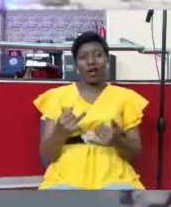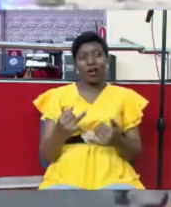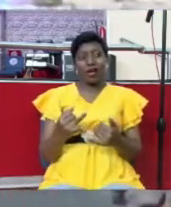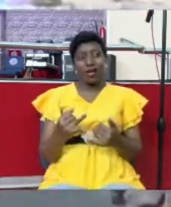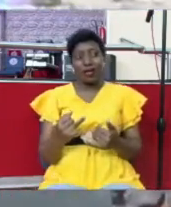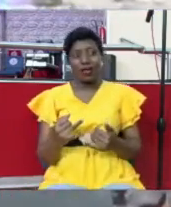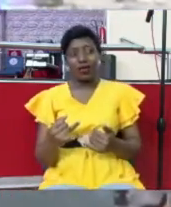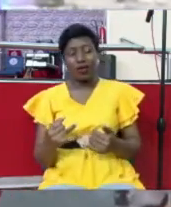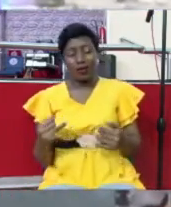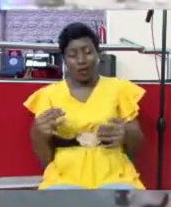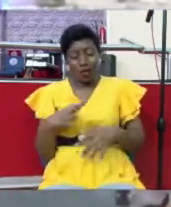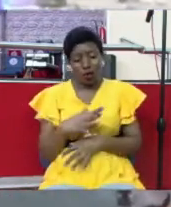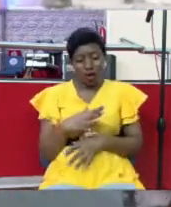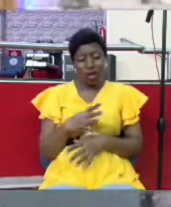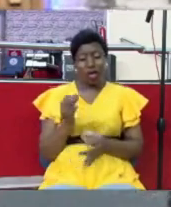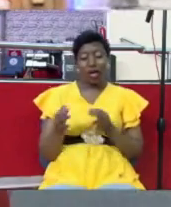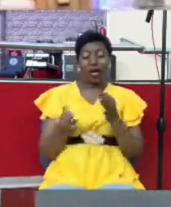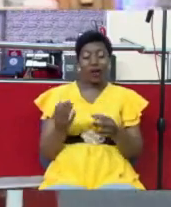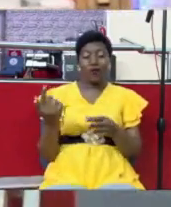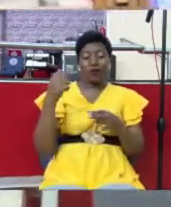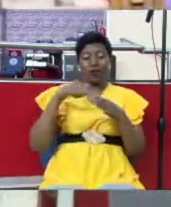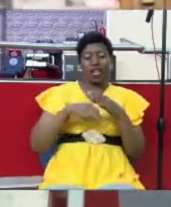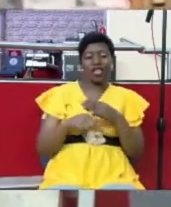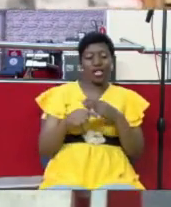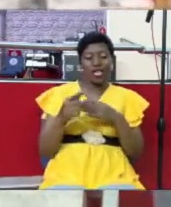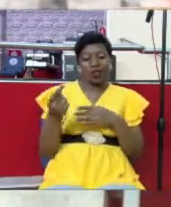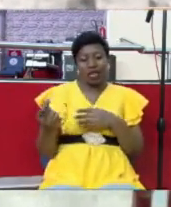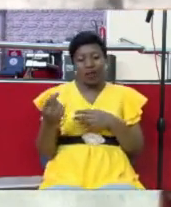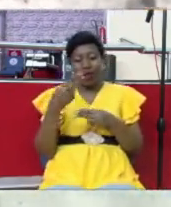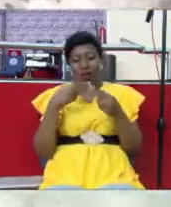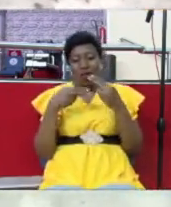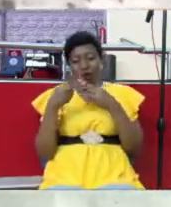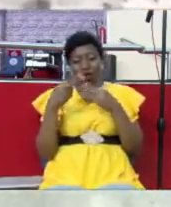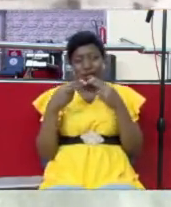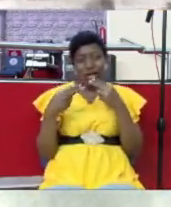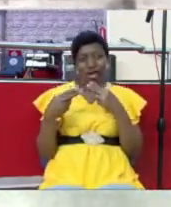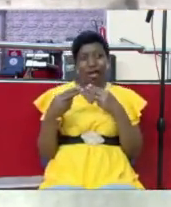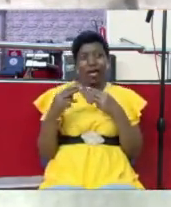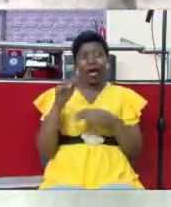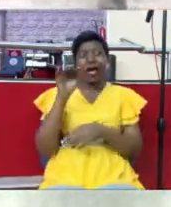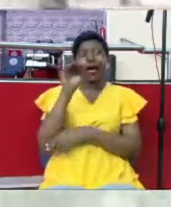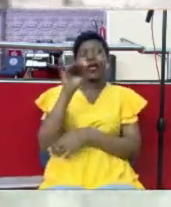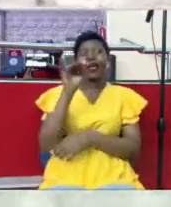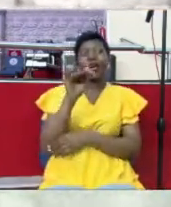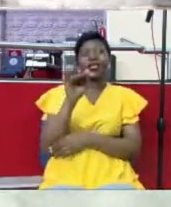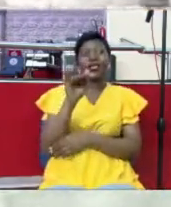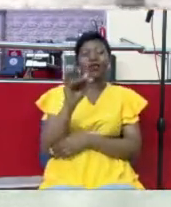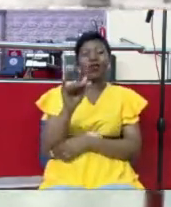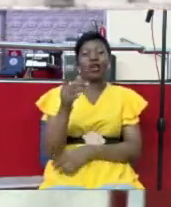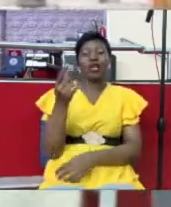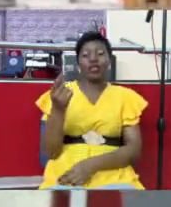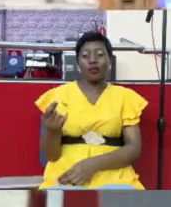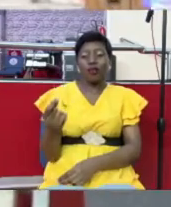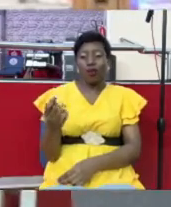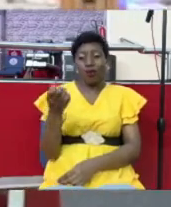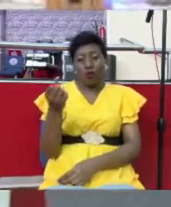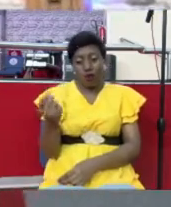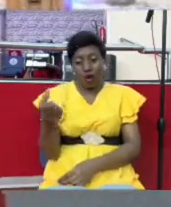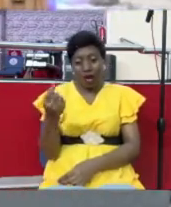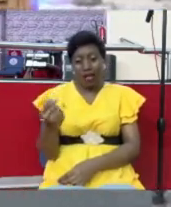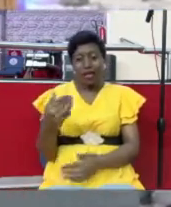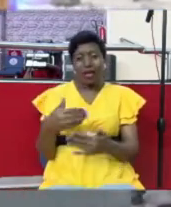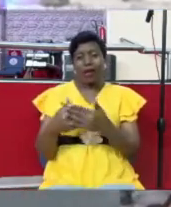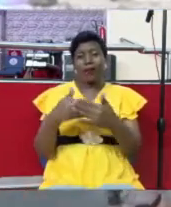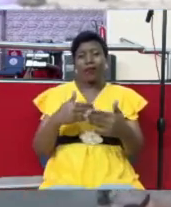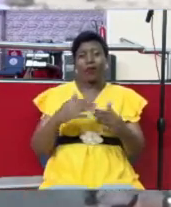Ingekuwa inashangaza kama ungeingia kwa kibandaski and started asking for ugali sosa and you did not have the main meal. Na uanze kuuliza, hey, nipatie